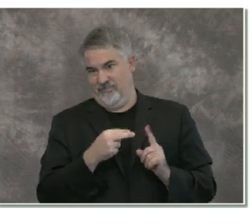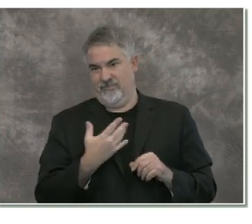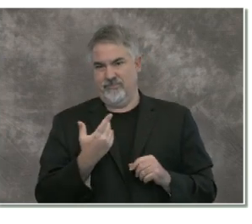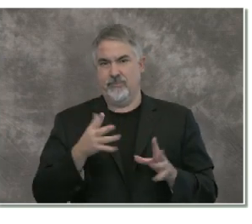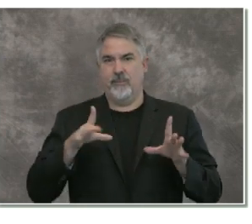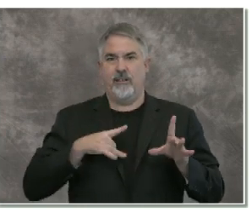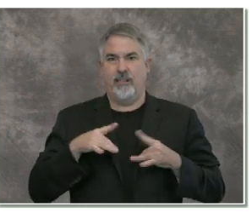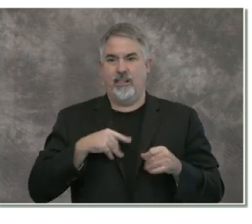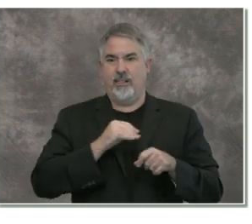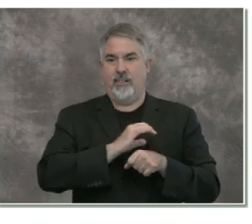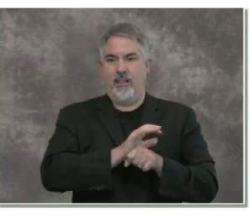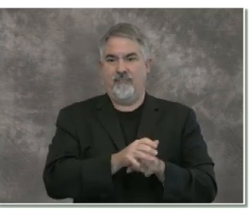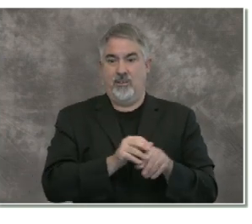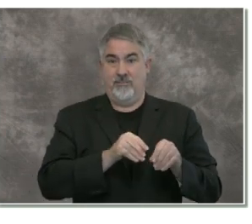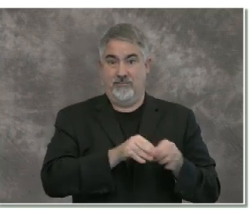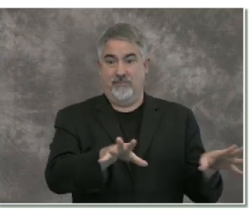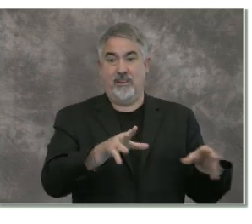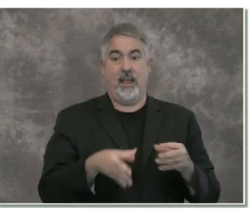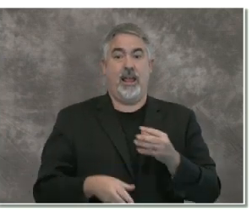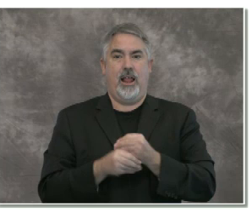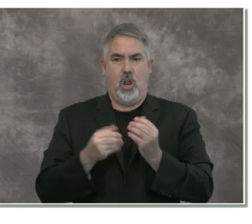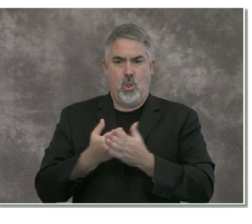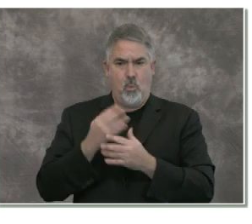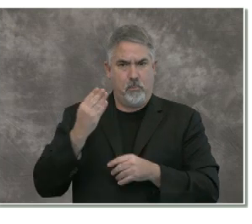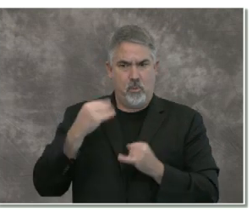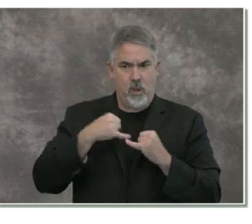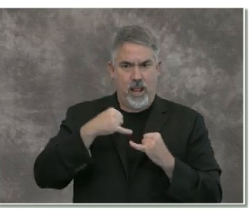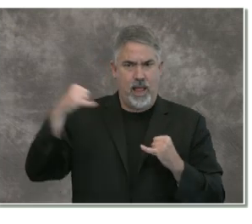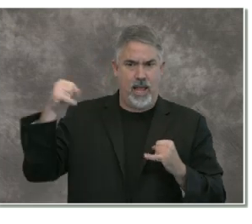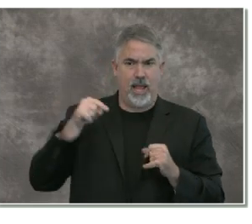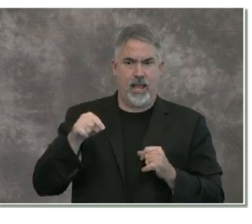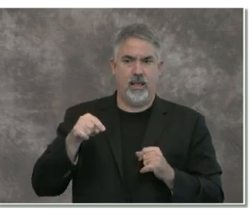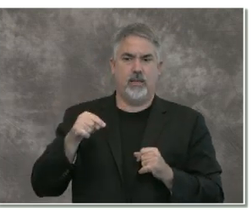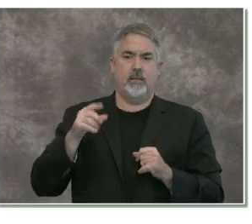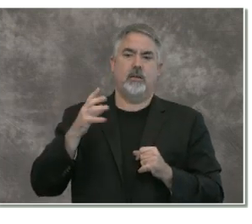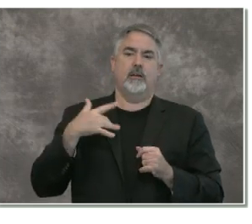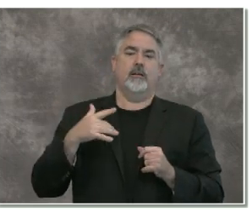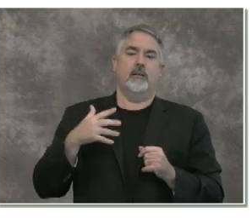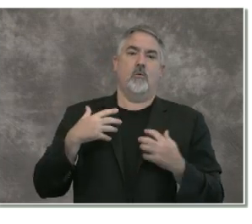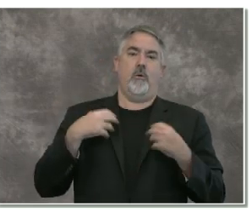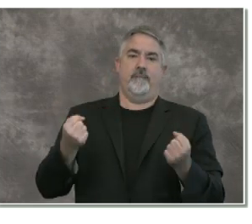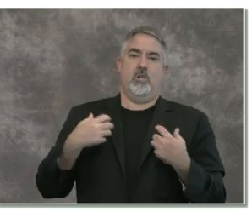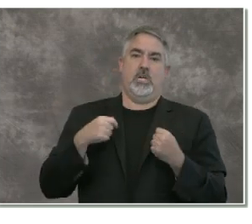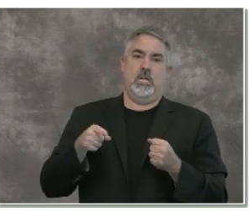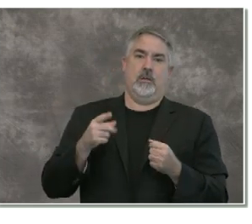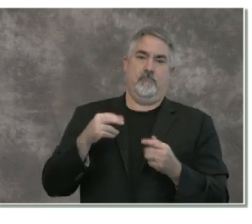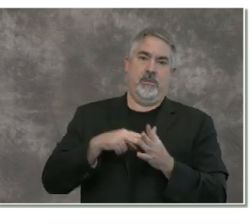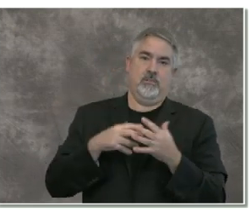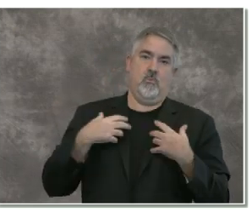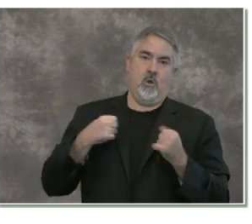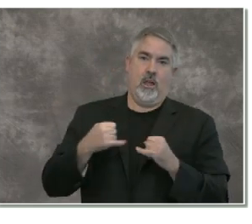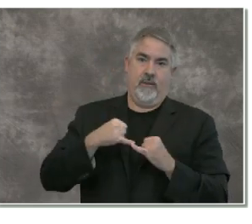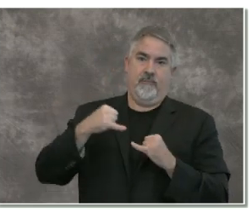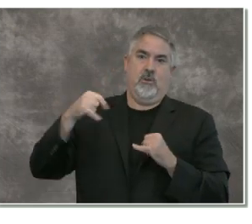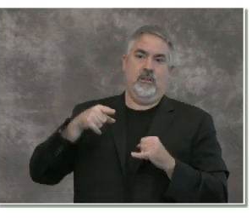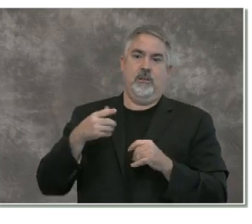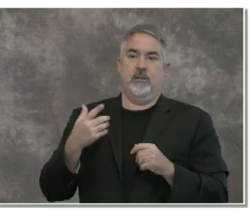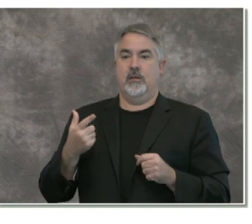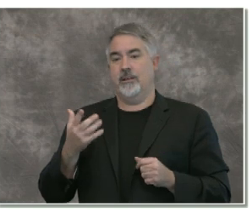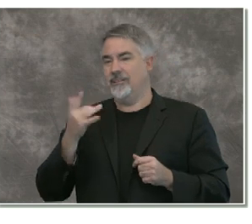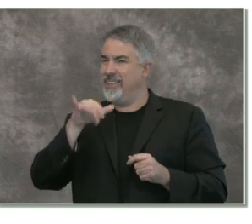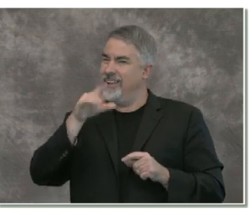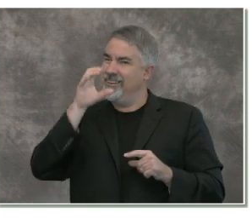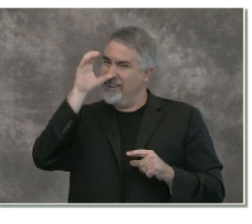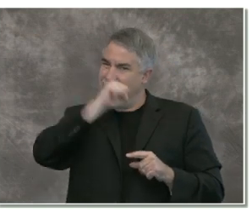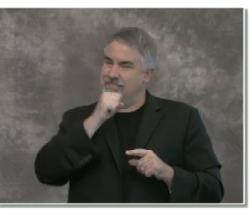this. You will see in the blue line there, which is estimated recovered. And it is important to note that this is an estimation. We are